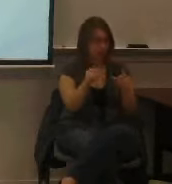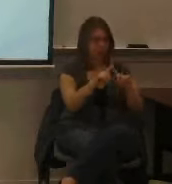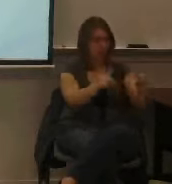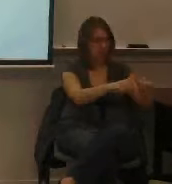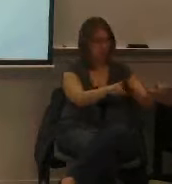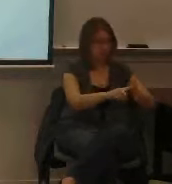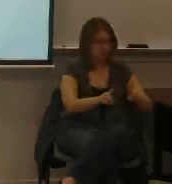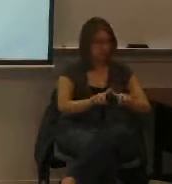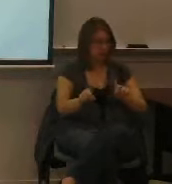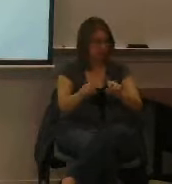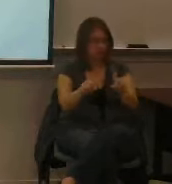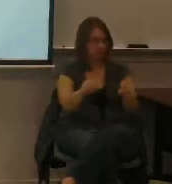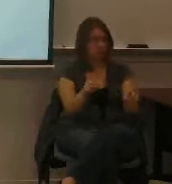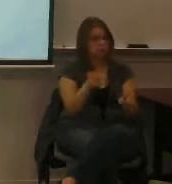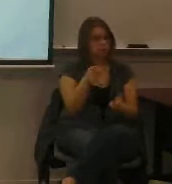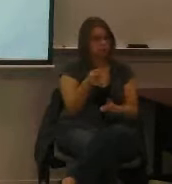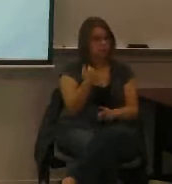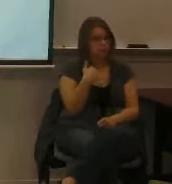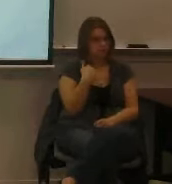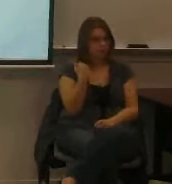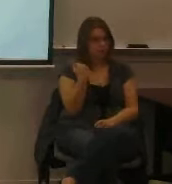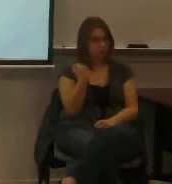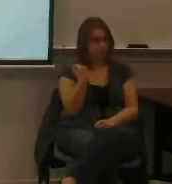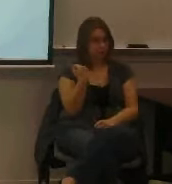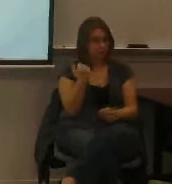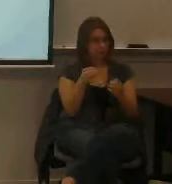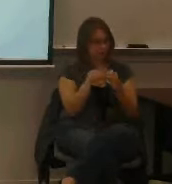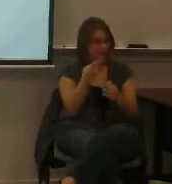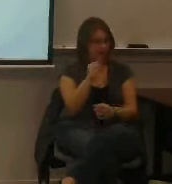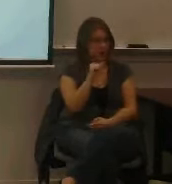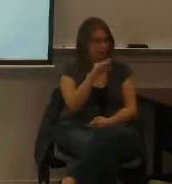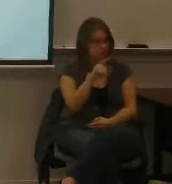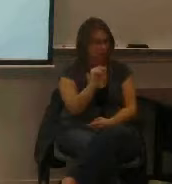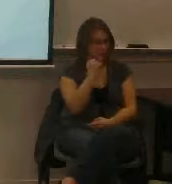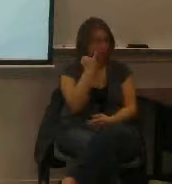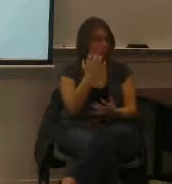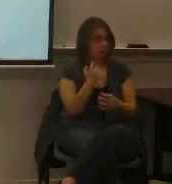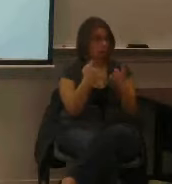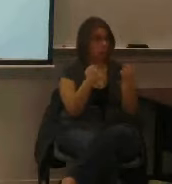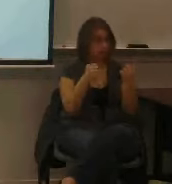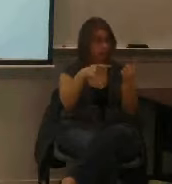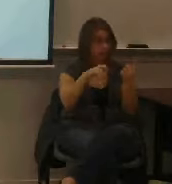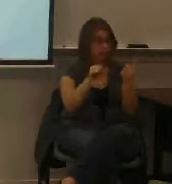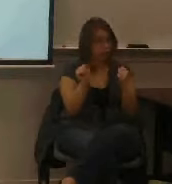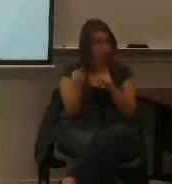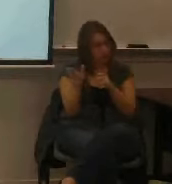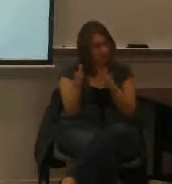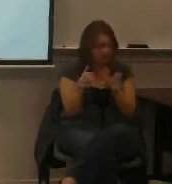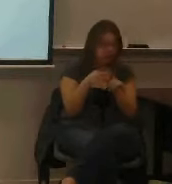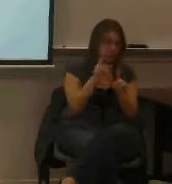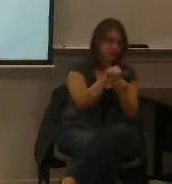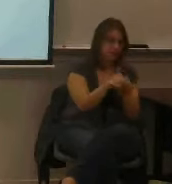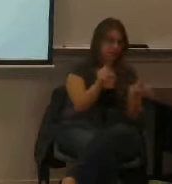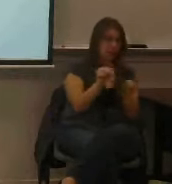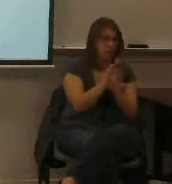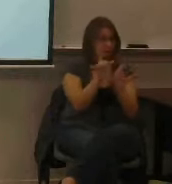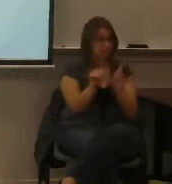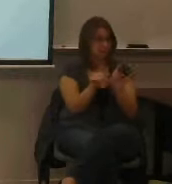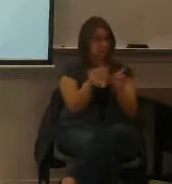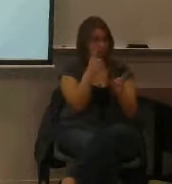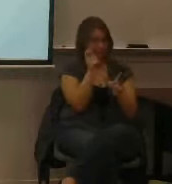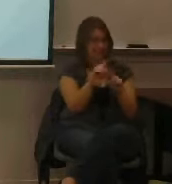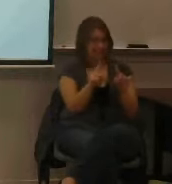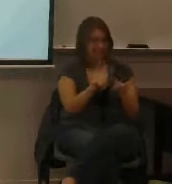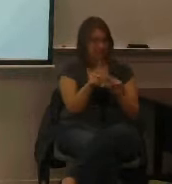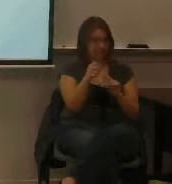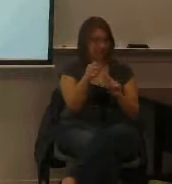live in. If you might, particular one species you might want, you can slant it towards that. But obviously, since different species of